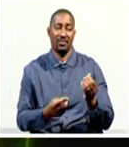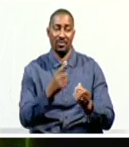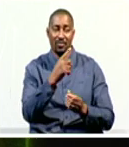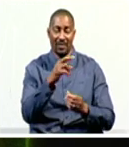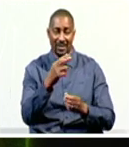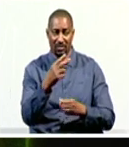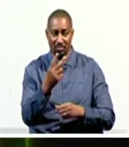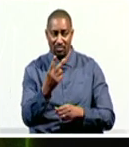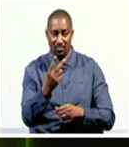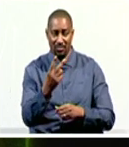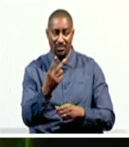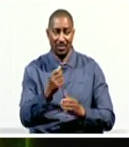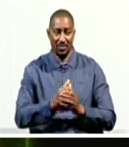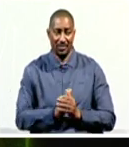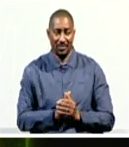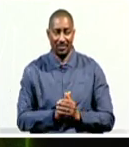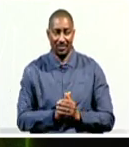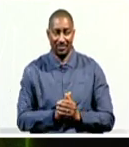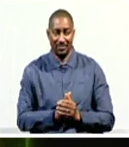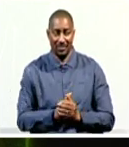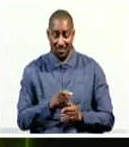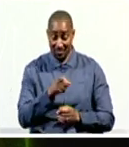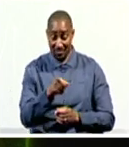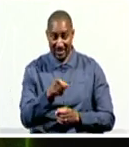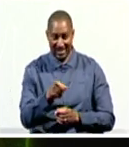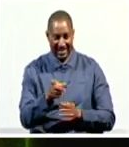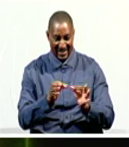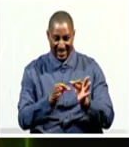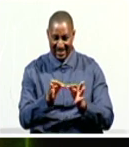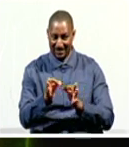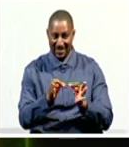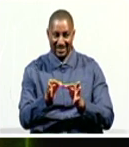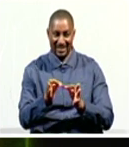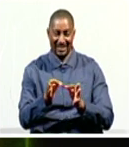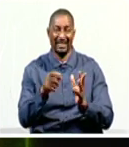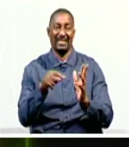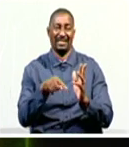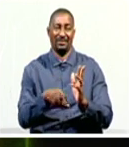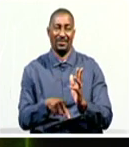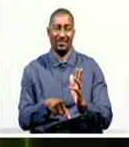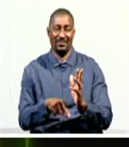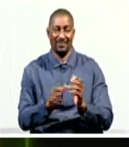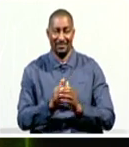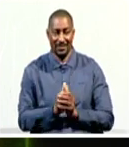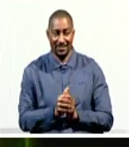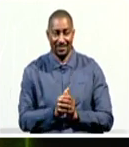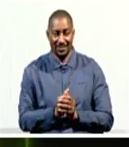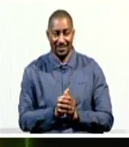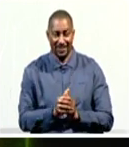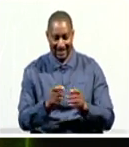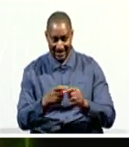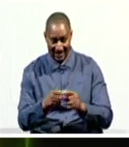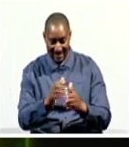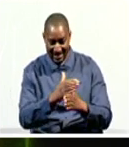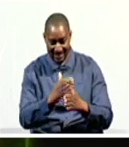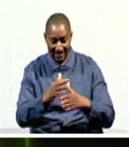touched that, Harambee Prosperity 2 is also just a detailed explanation, or rather detailed set of criteria into how to